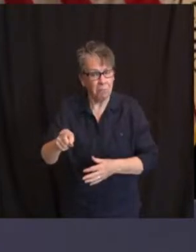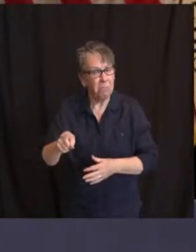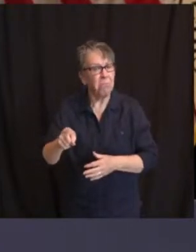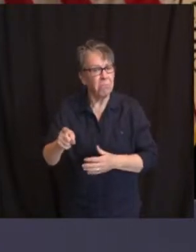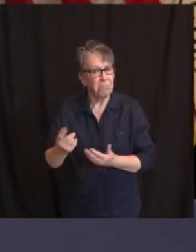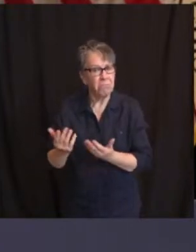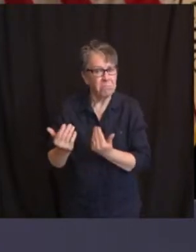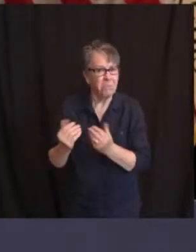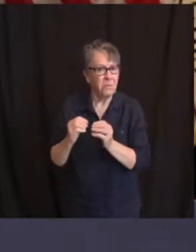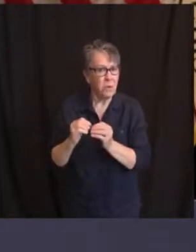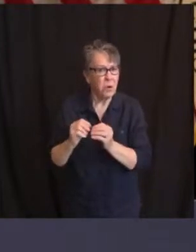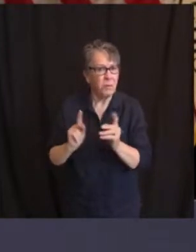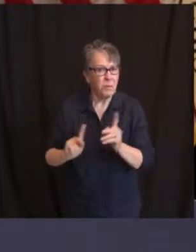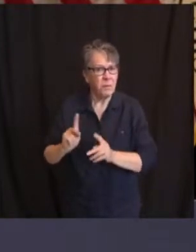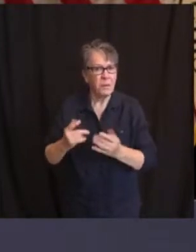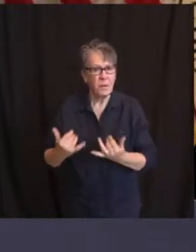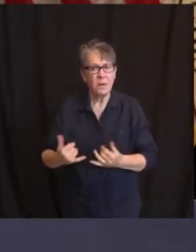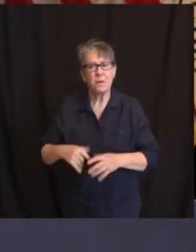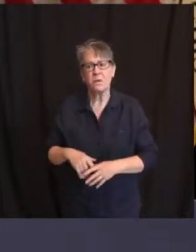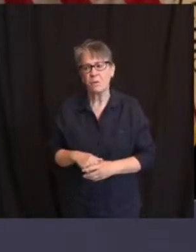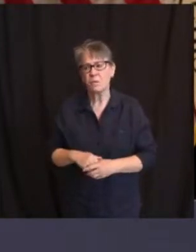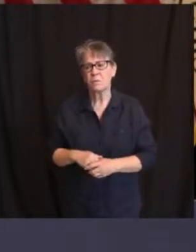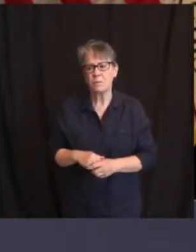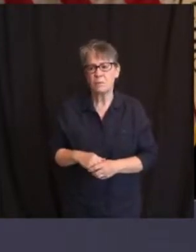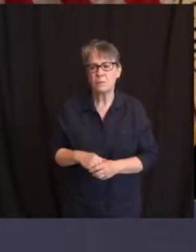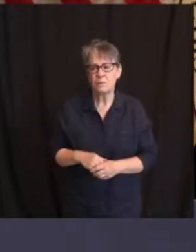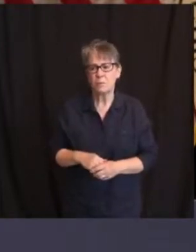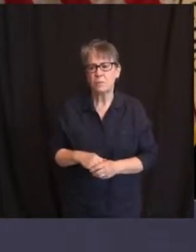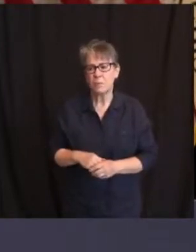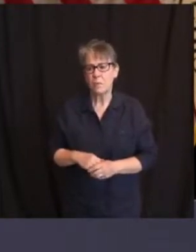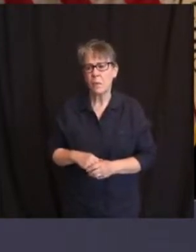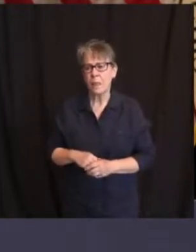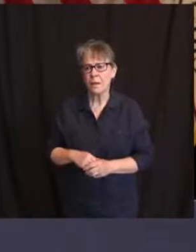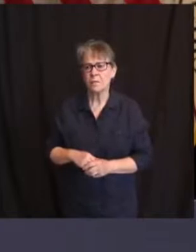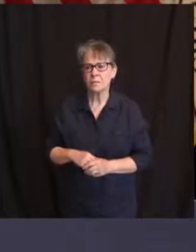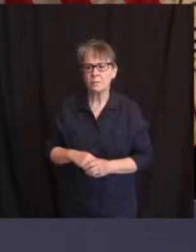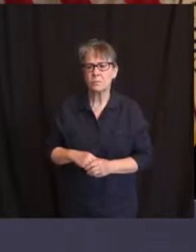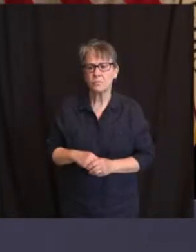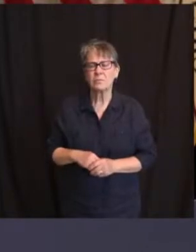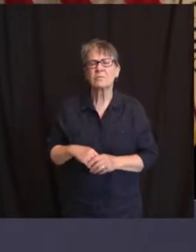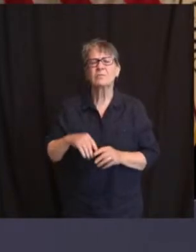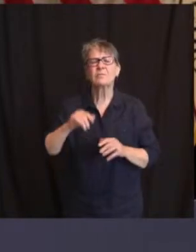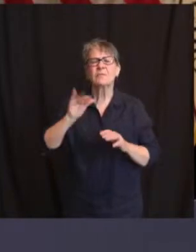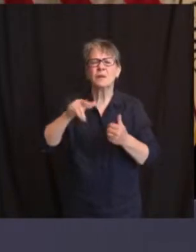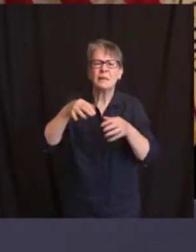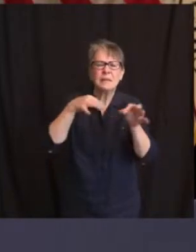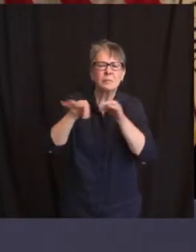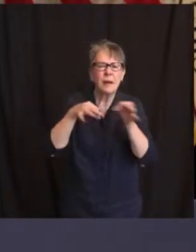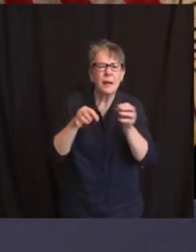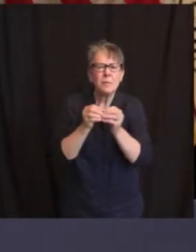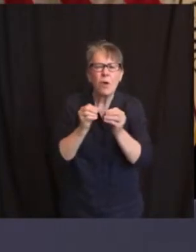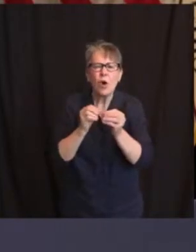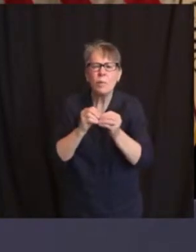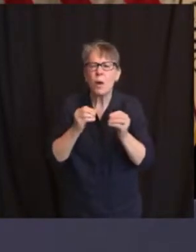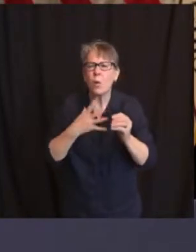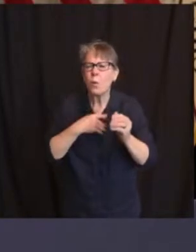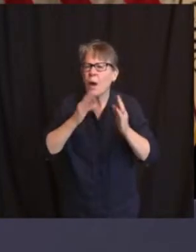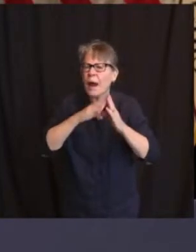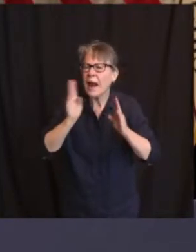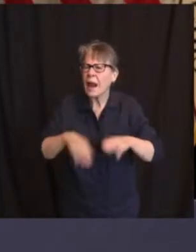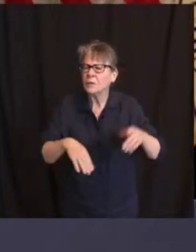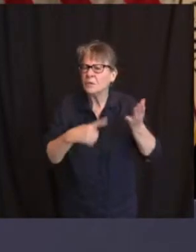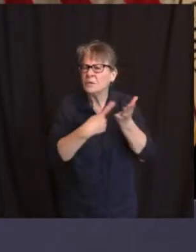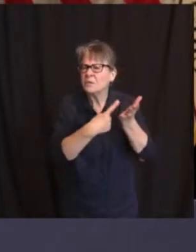timing of your order to ease restrictions on non-essential retail and construction? Thank you. Thanks, Elise. The answer to the